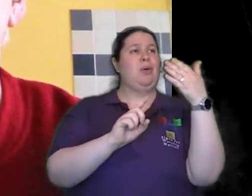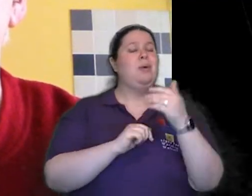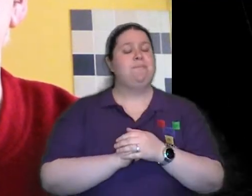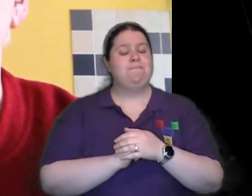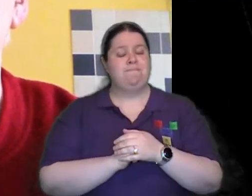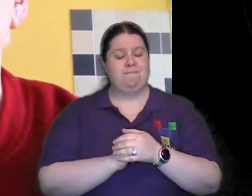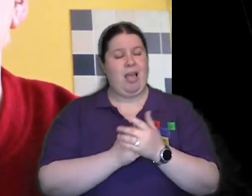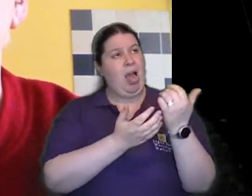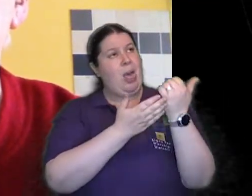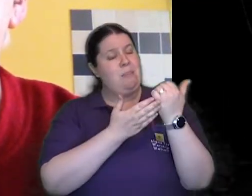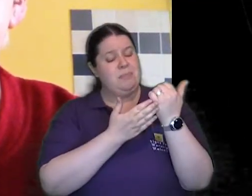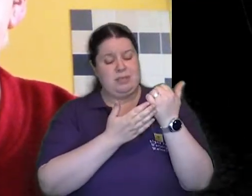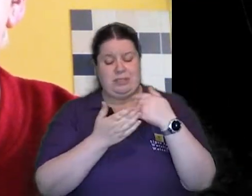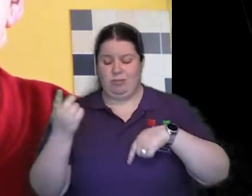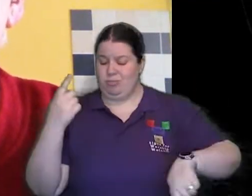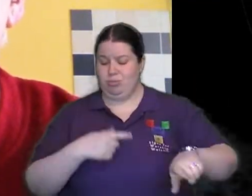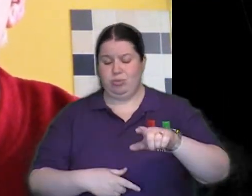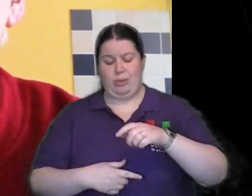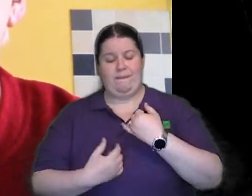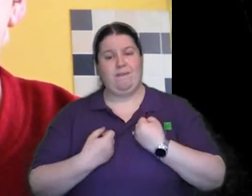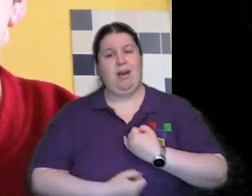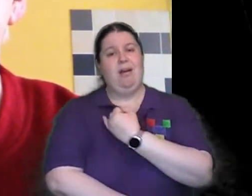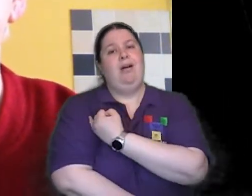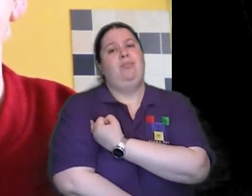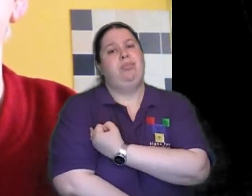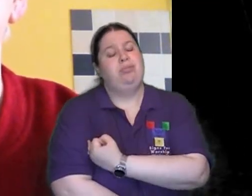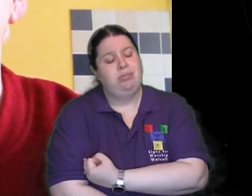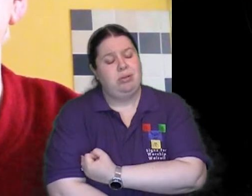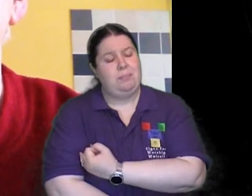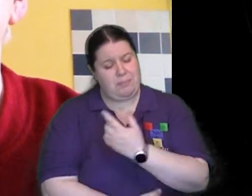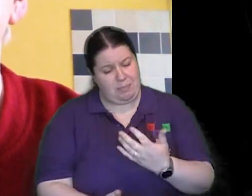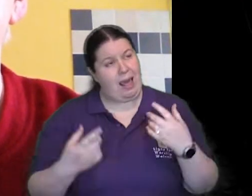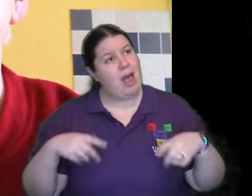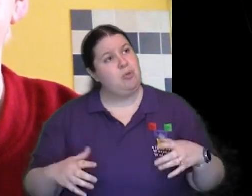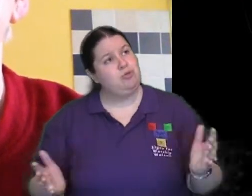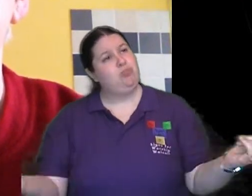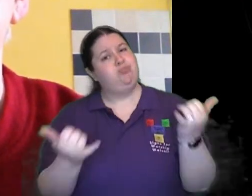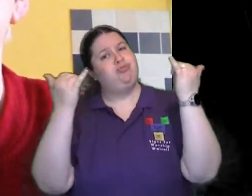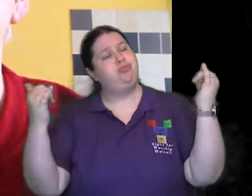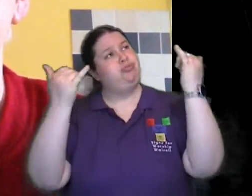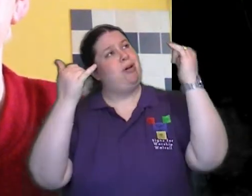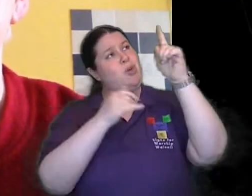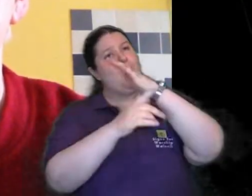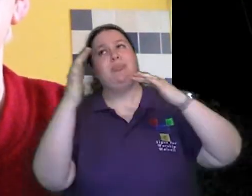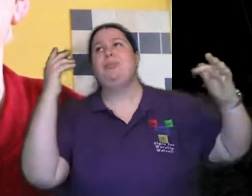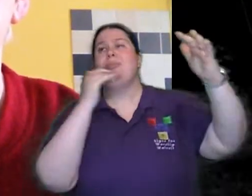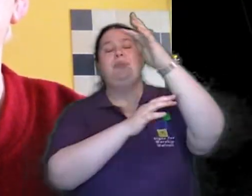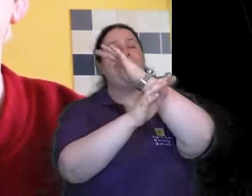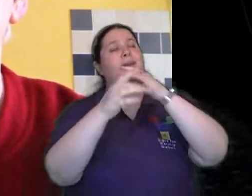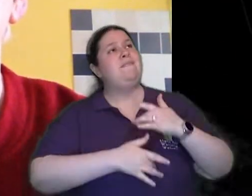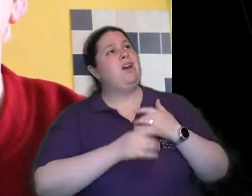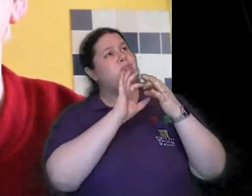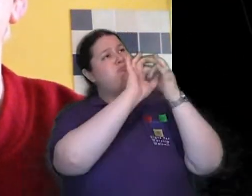morning. Help us to put aside any weariness of spirit, to rejoice at being in your presence